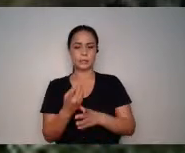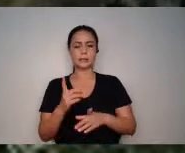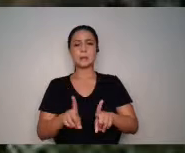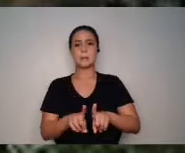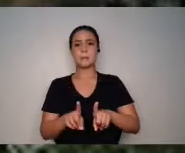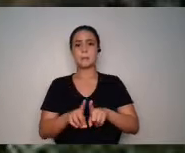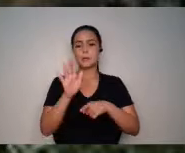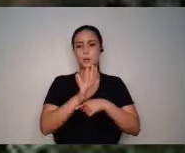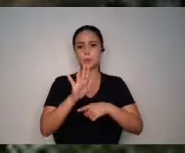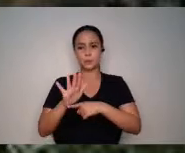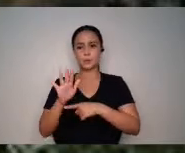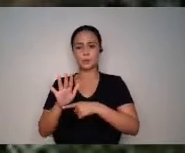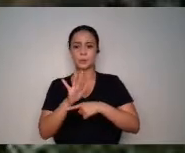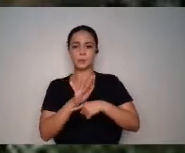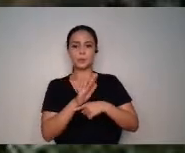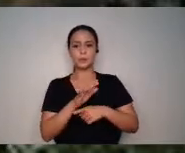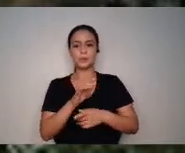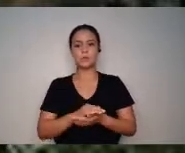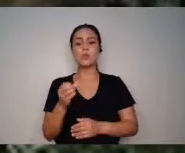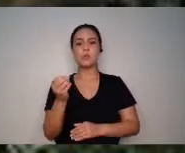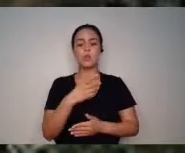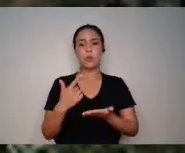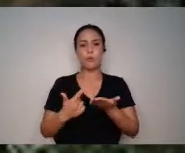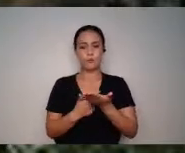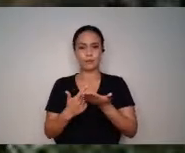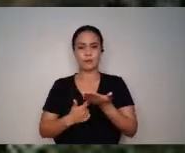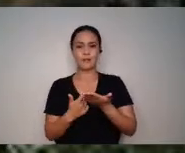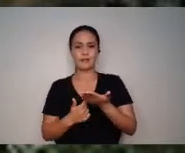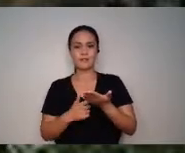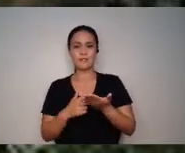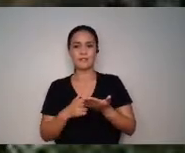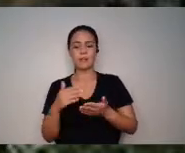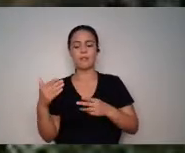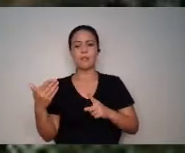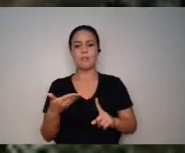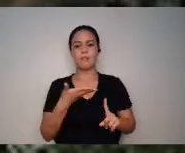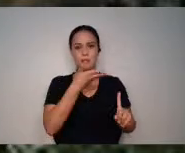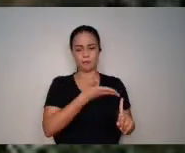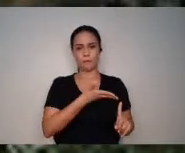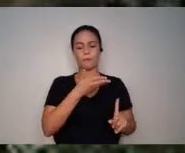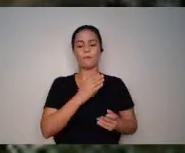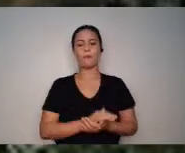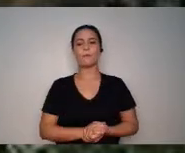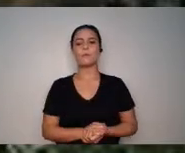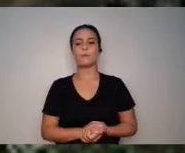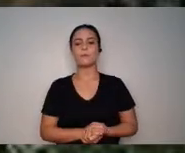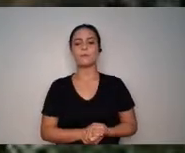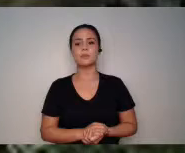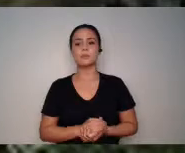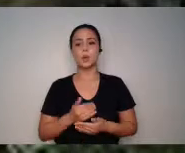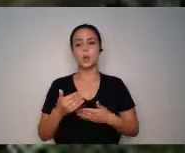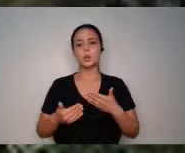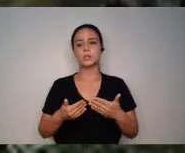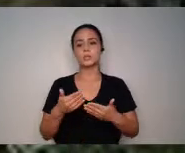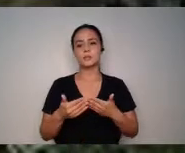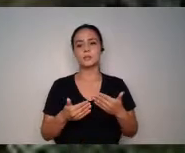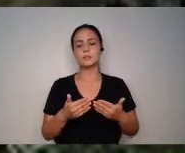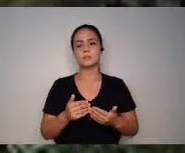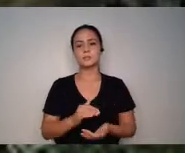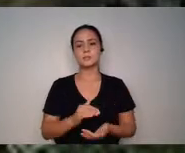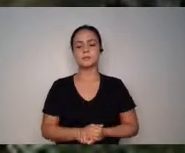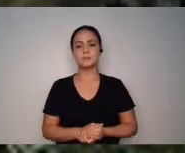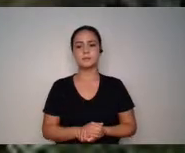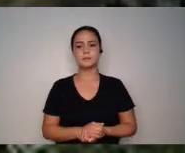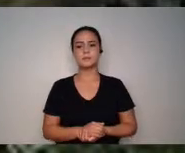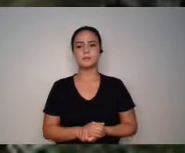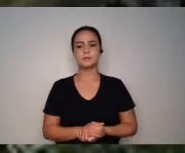co-editor and author and contributing author of the new book, Unhealthy Work, Causes, Consequences,